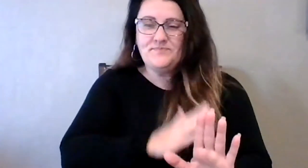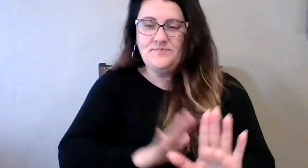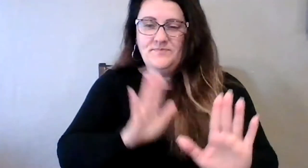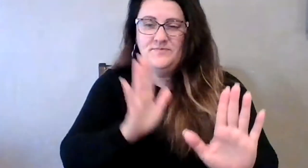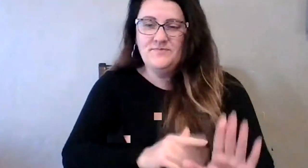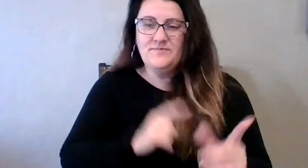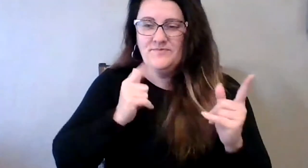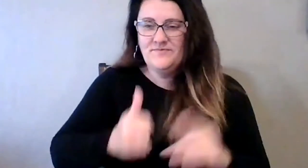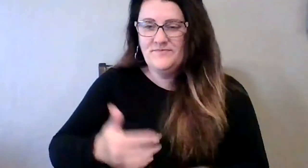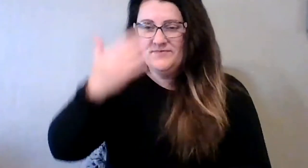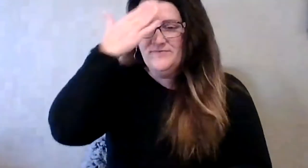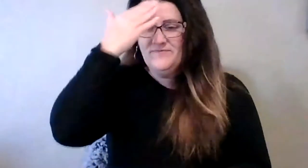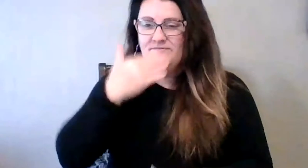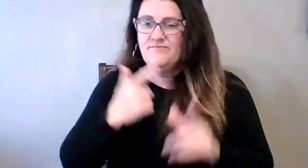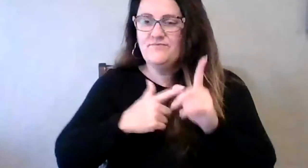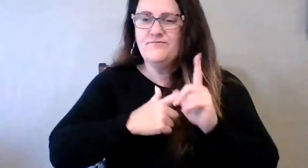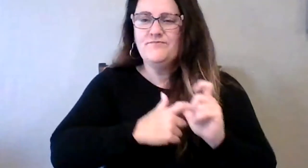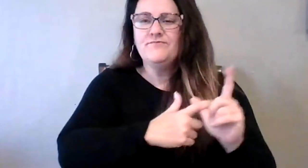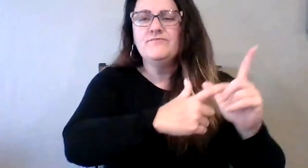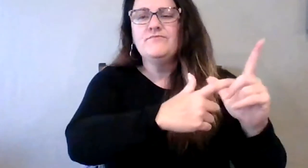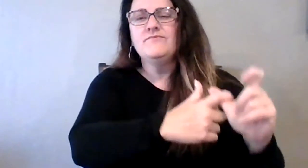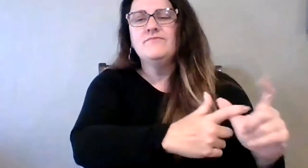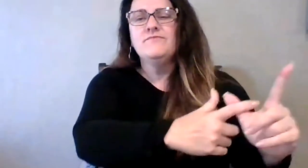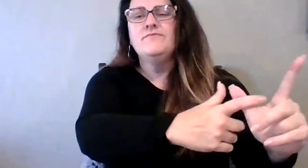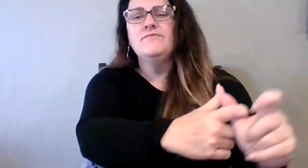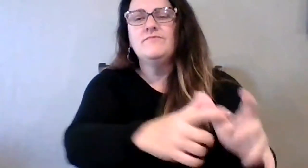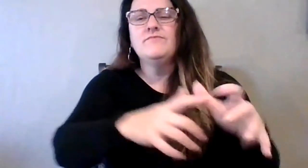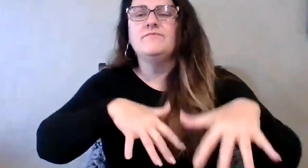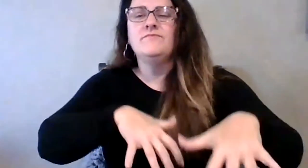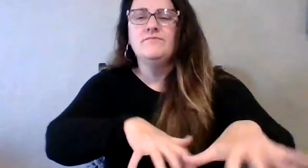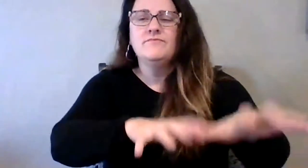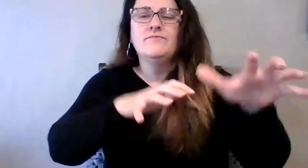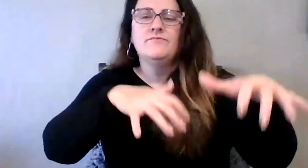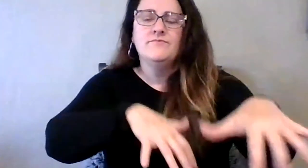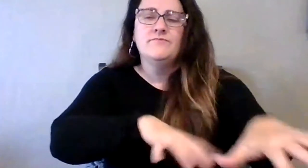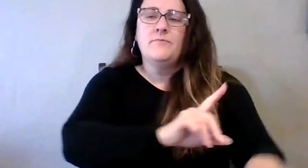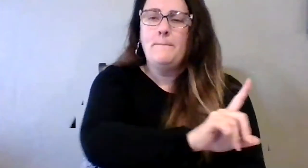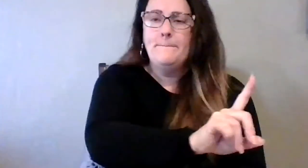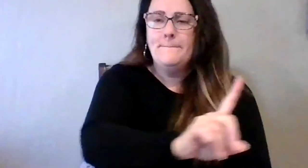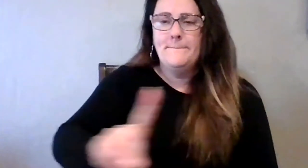Don't you know you better run, run, run, run, run, run, run, run, run, run, run, run.